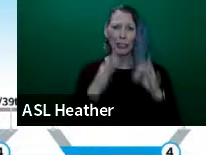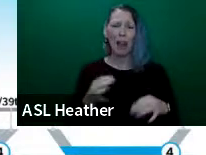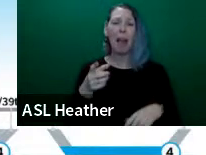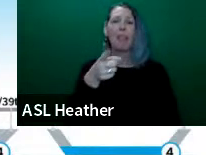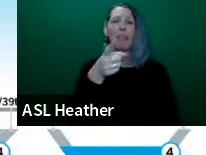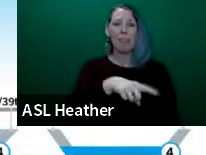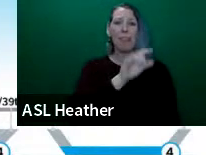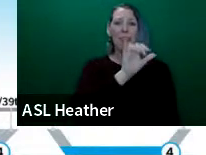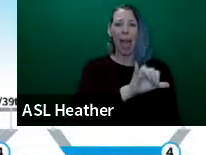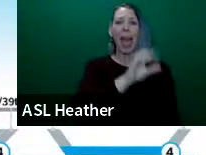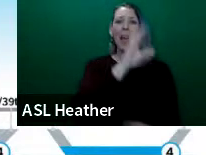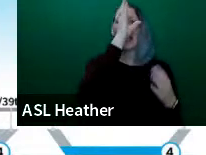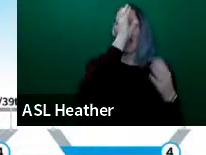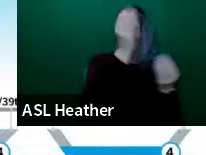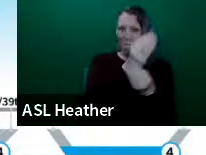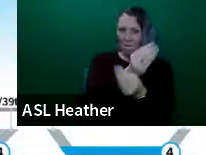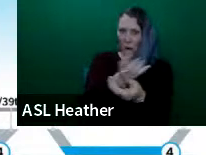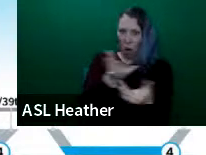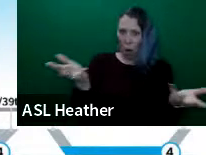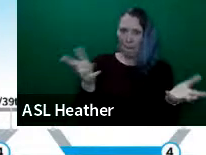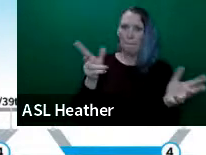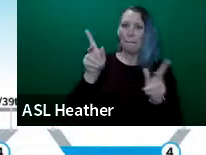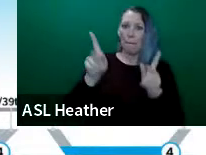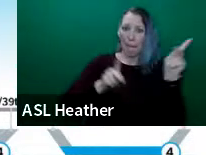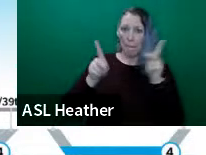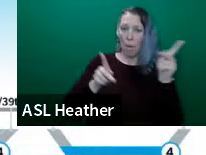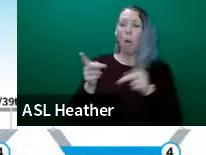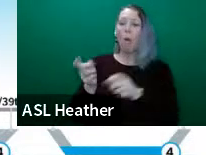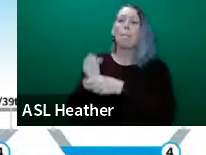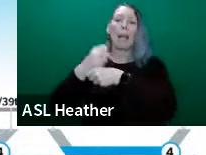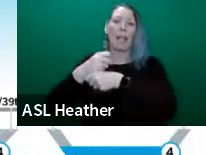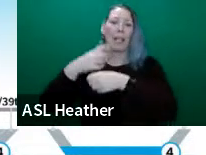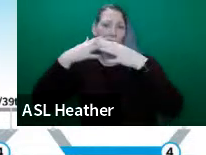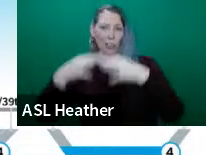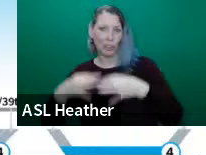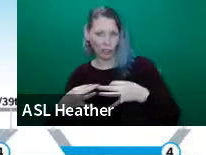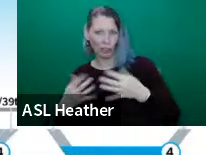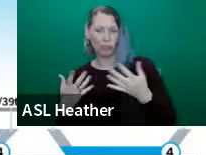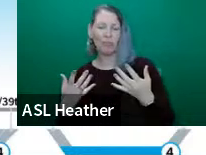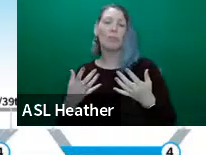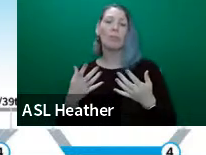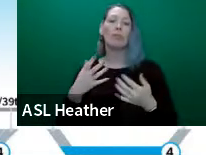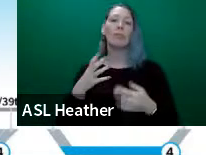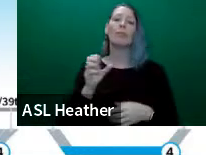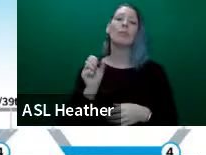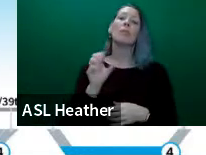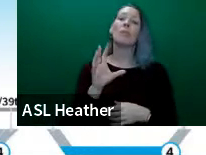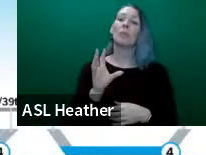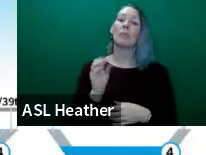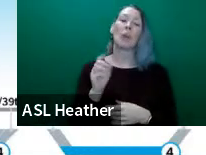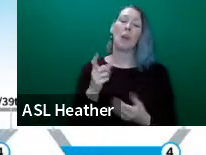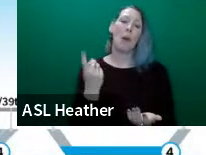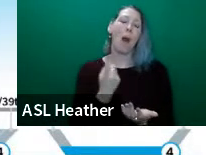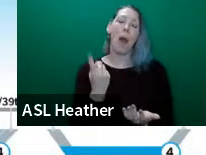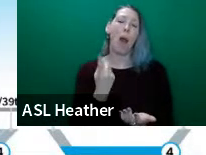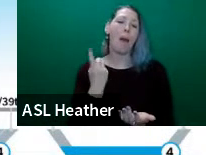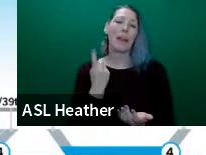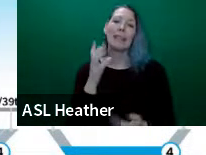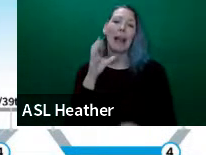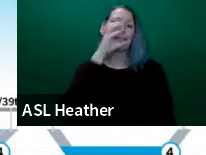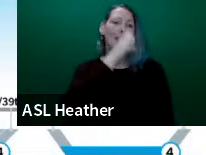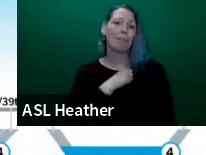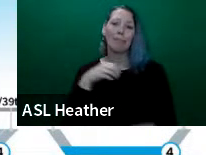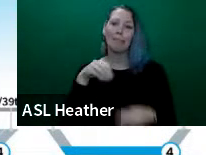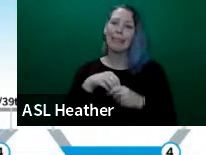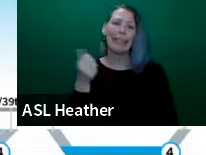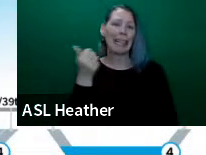inform decisions that people make, and there are simplifying assumptions in any model. Commissioner,